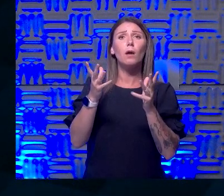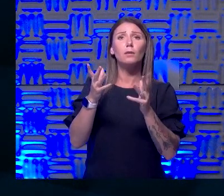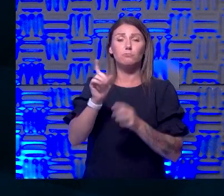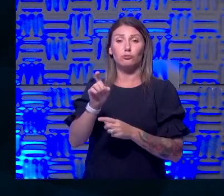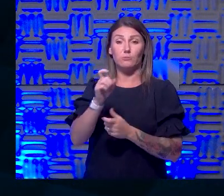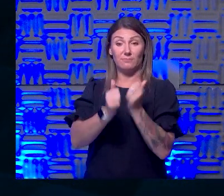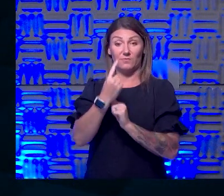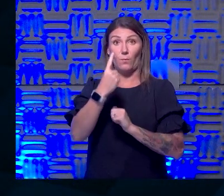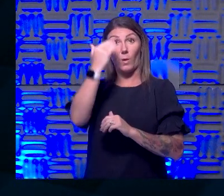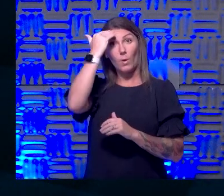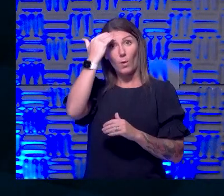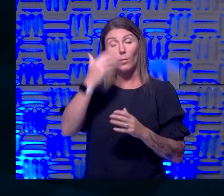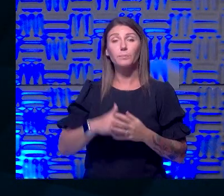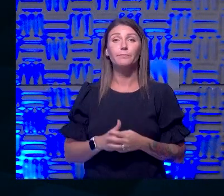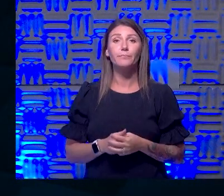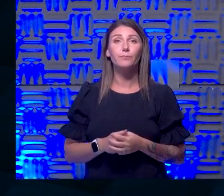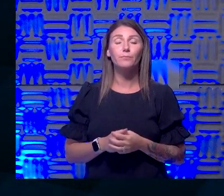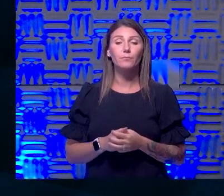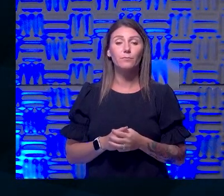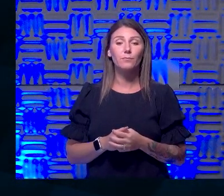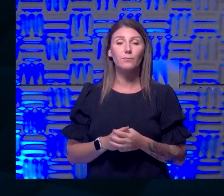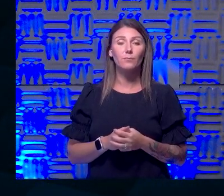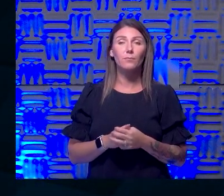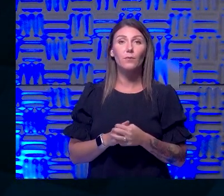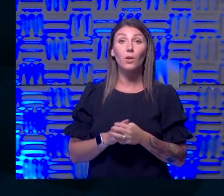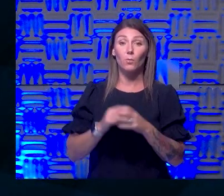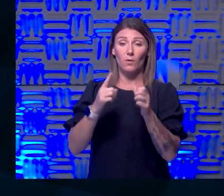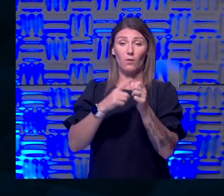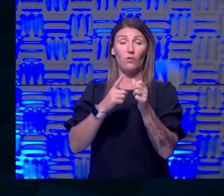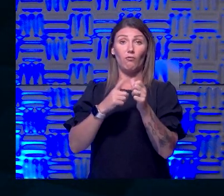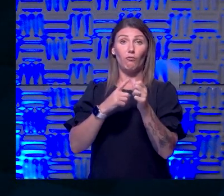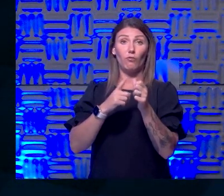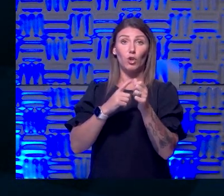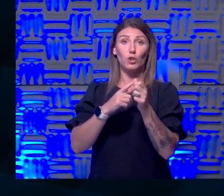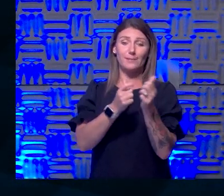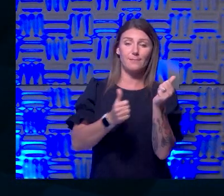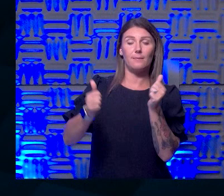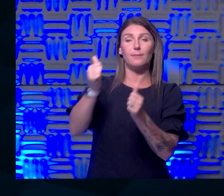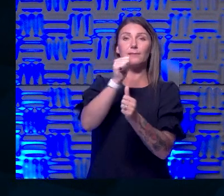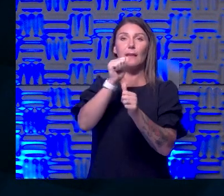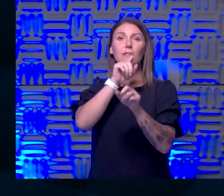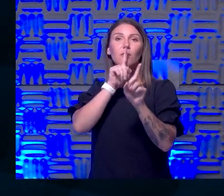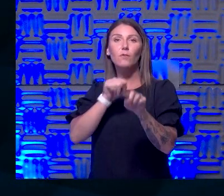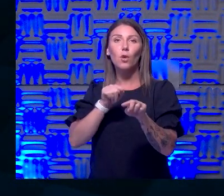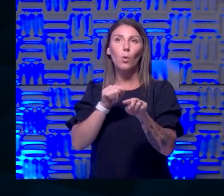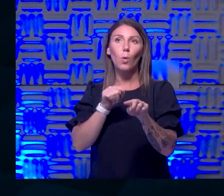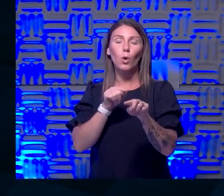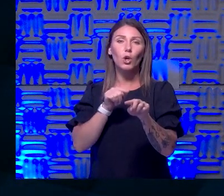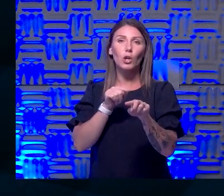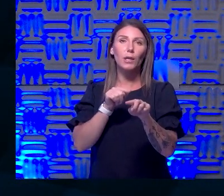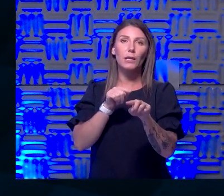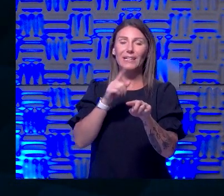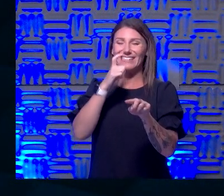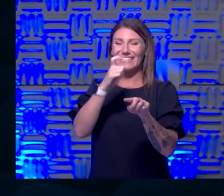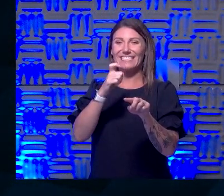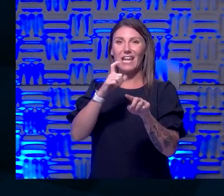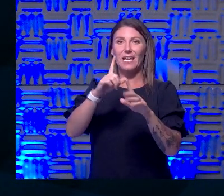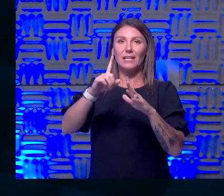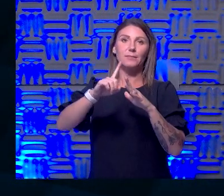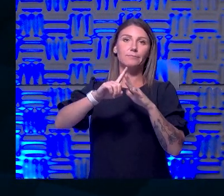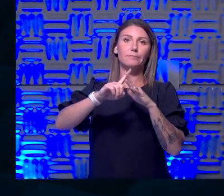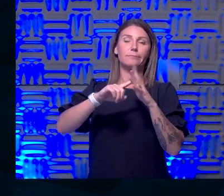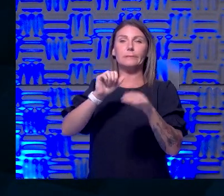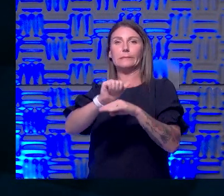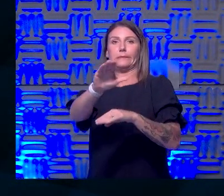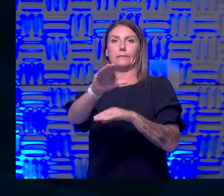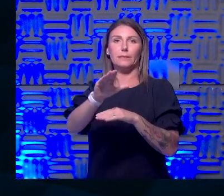Well, first off, the executive order isn't isn't released until tomorrow. So I do not know